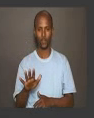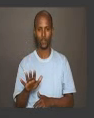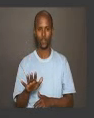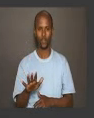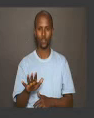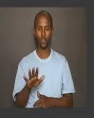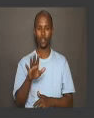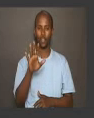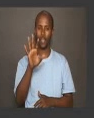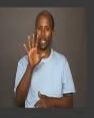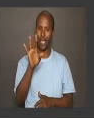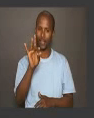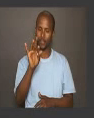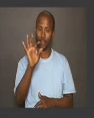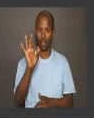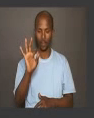55,